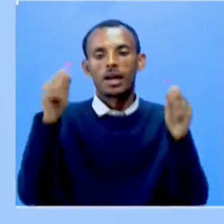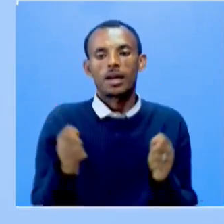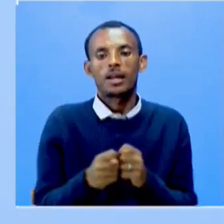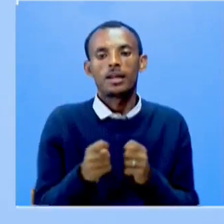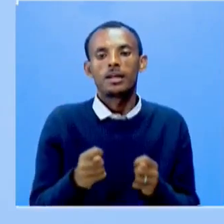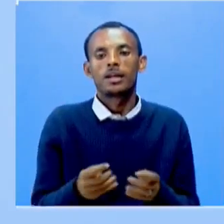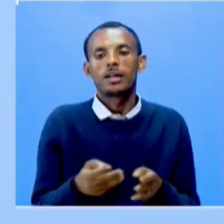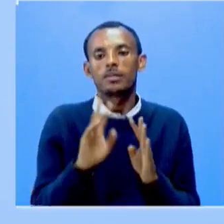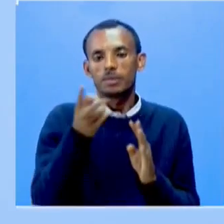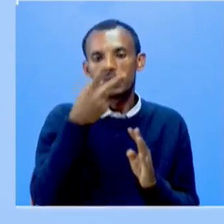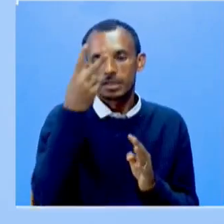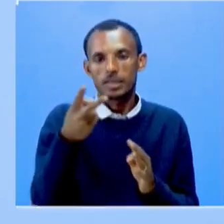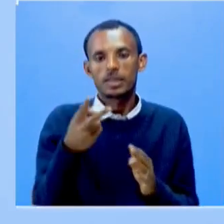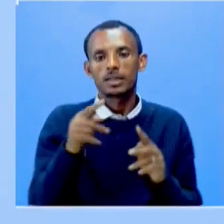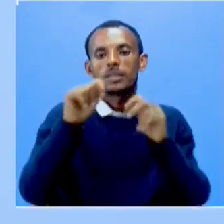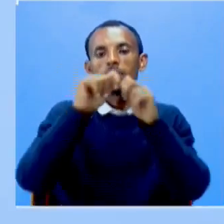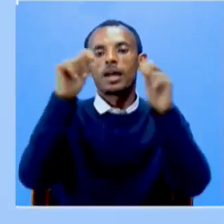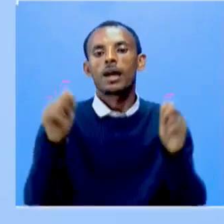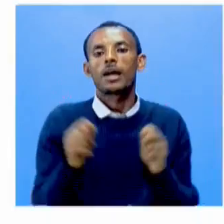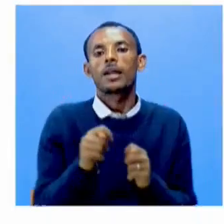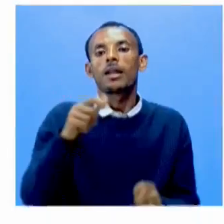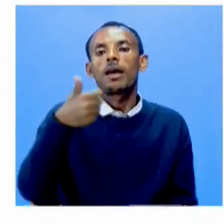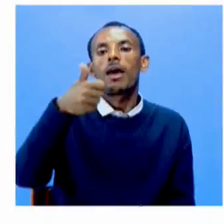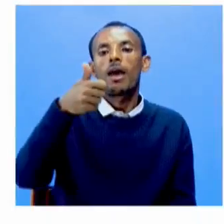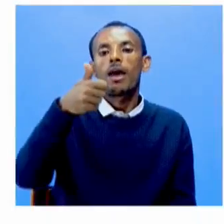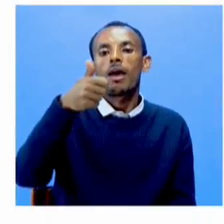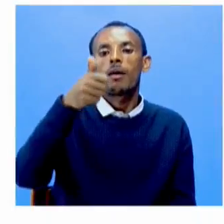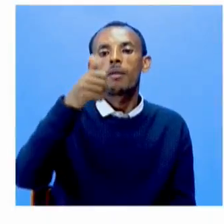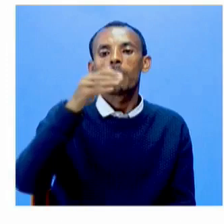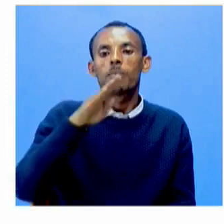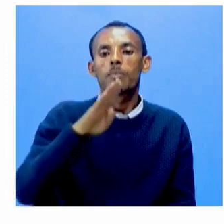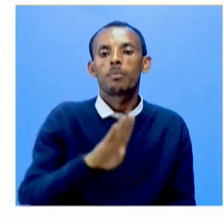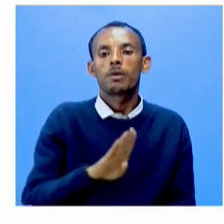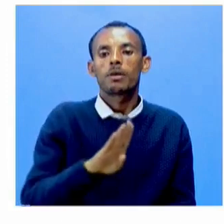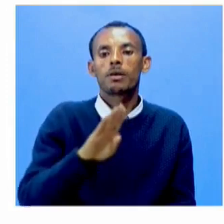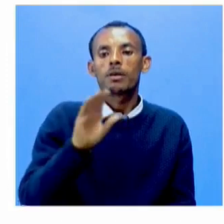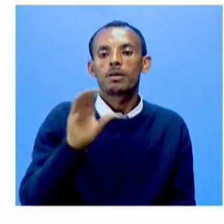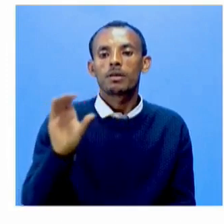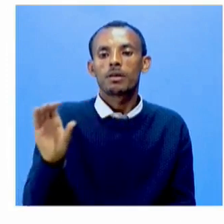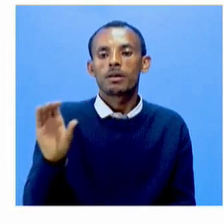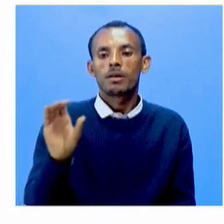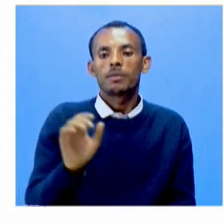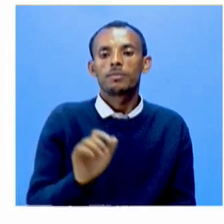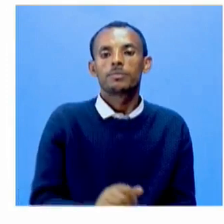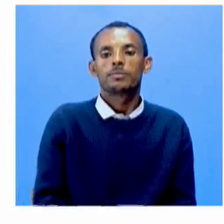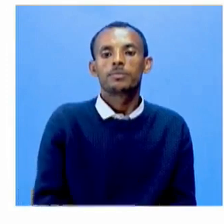one. Triangle ABC, triangle